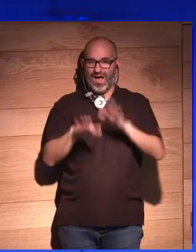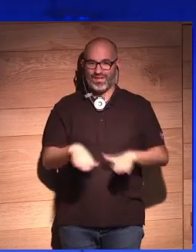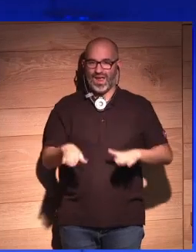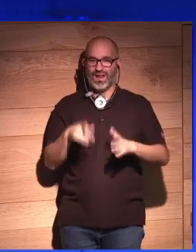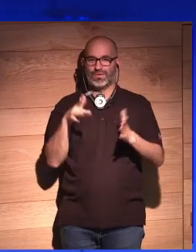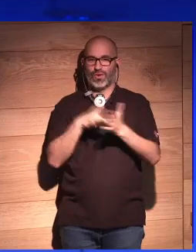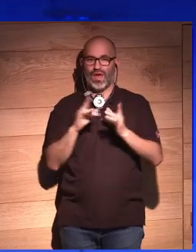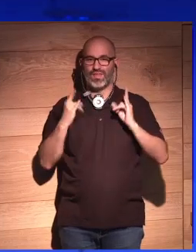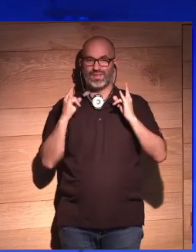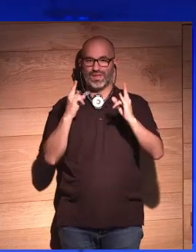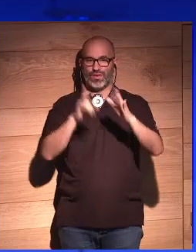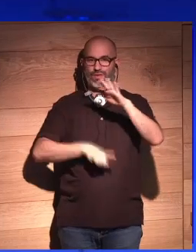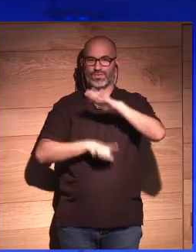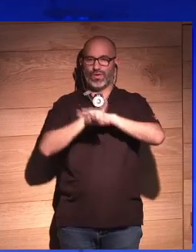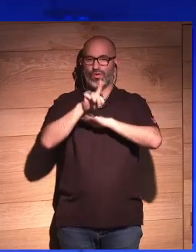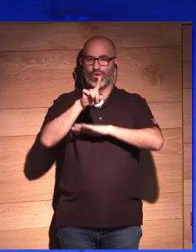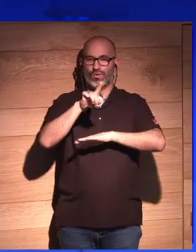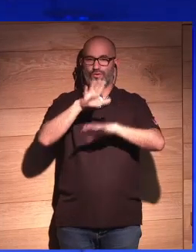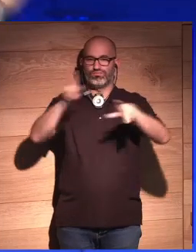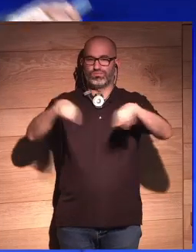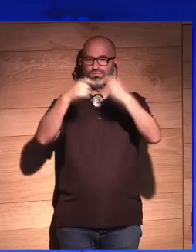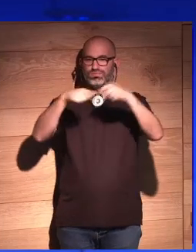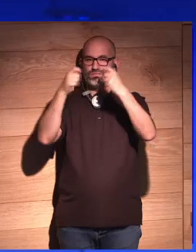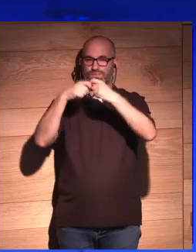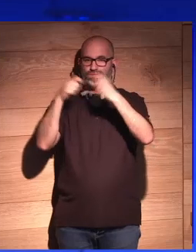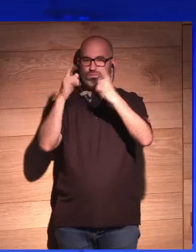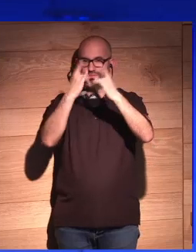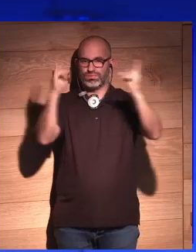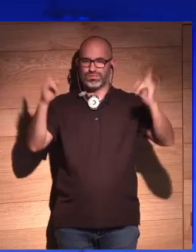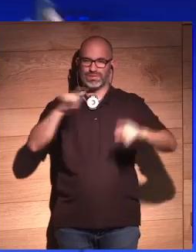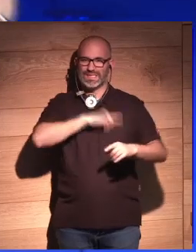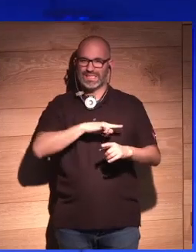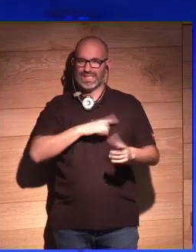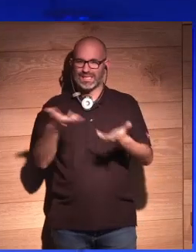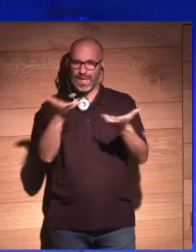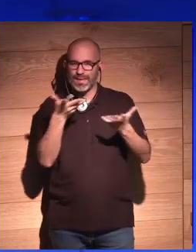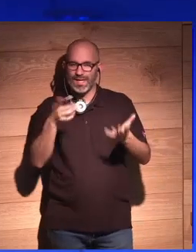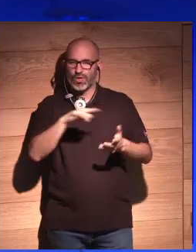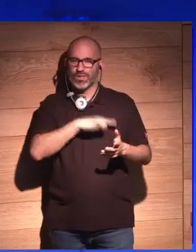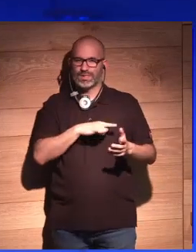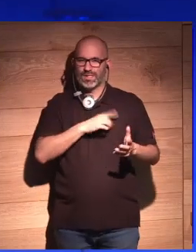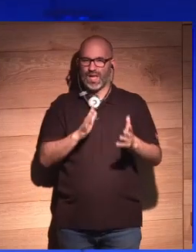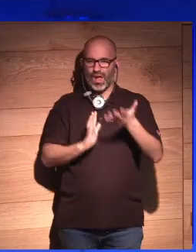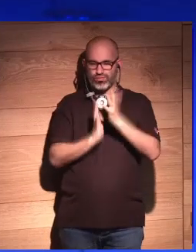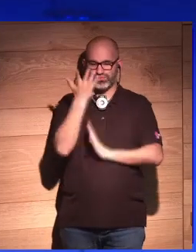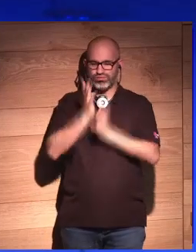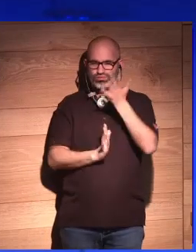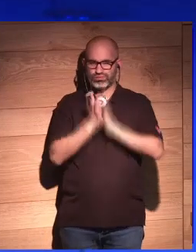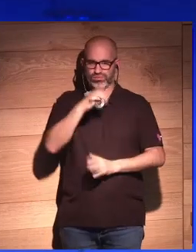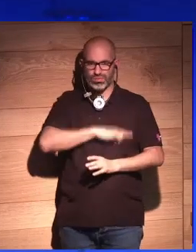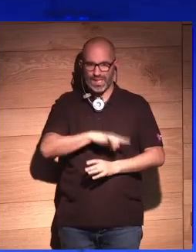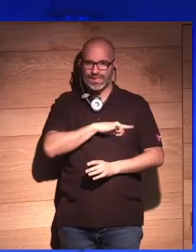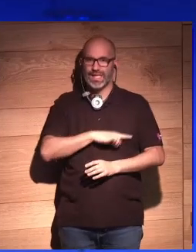not only you feel the wind, you feel the heat of the fires, You feel the